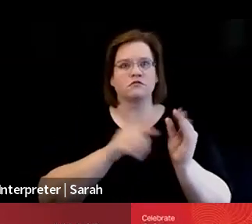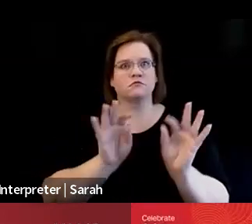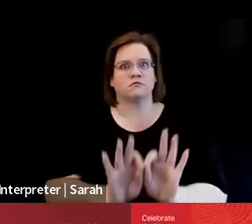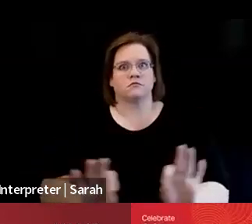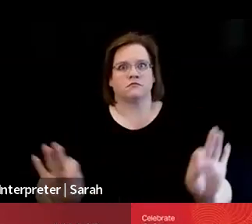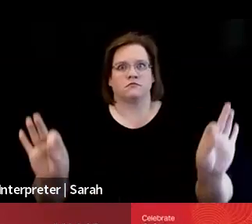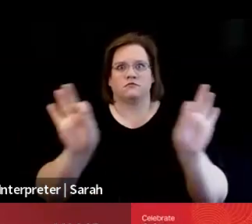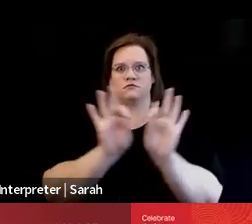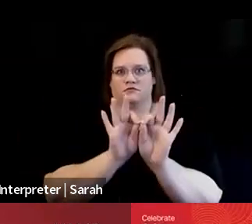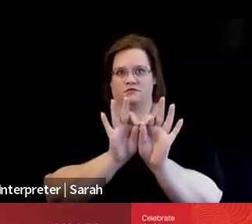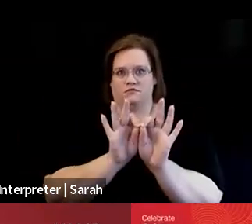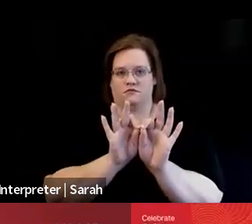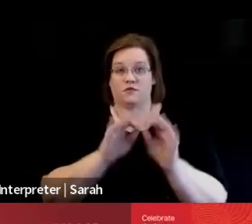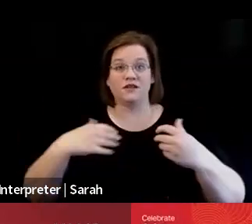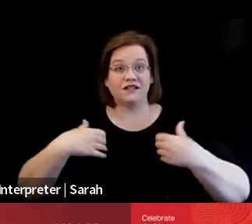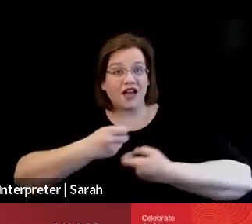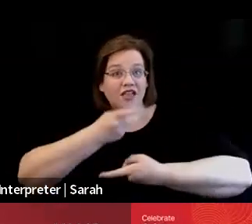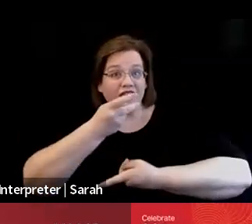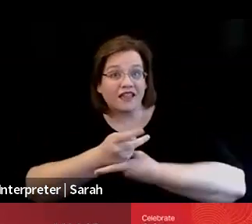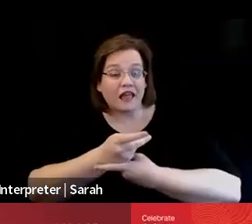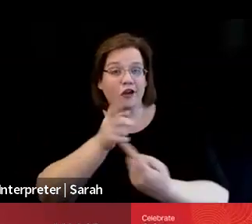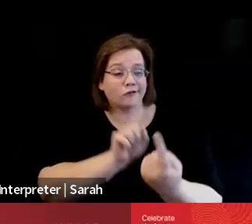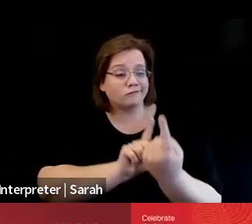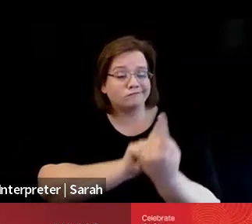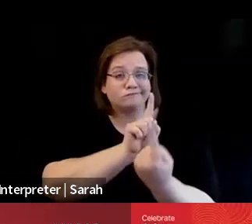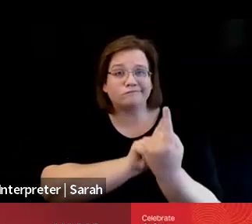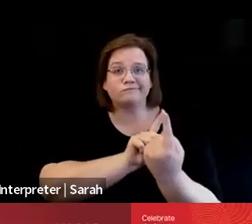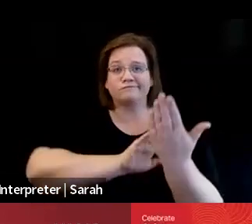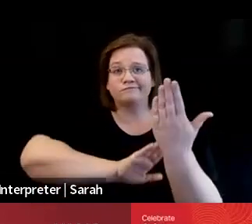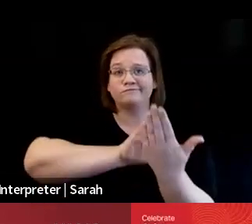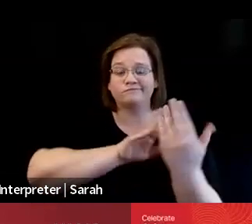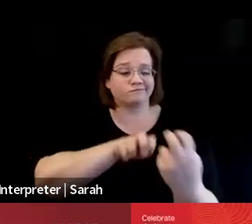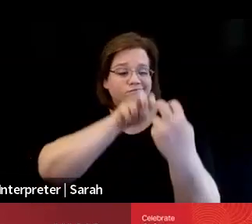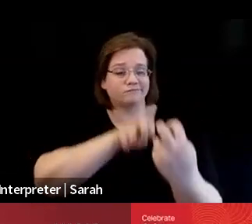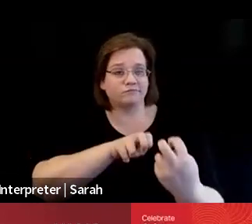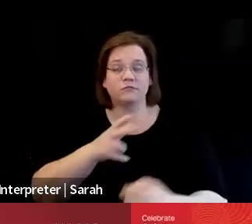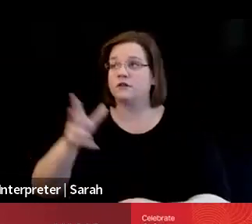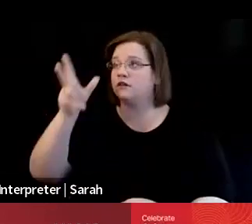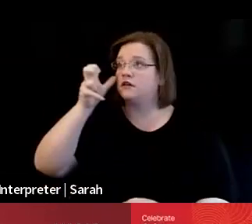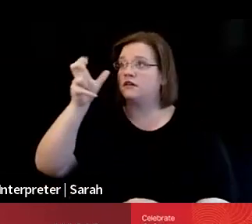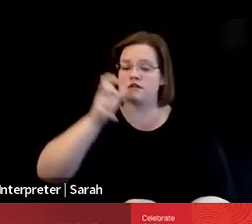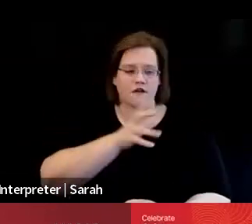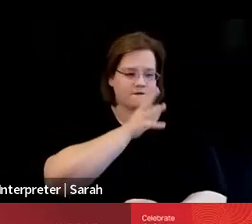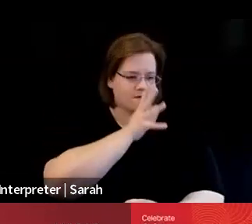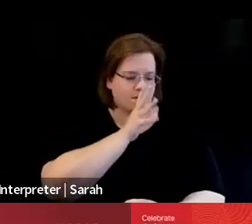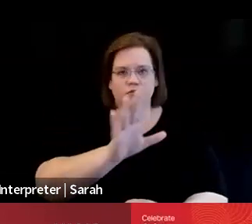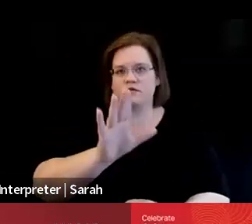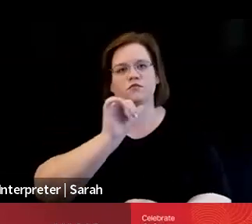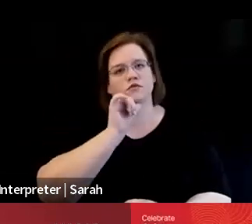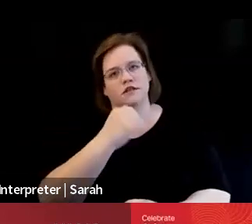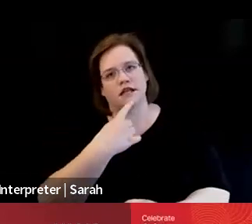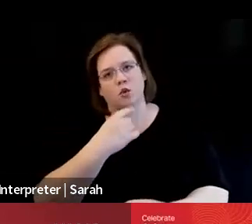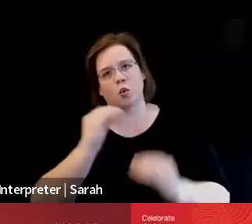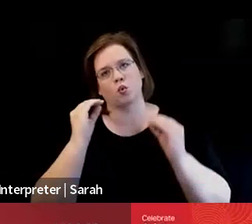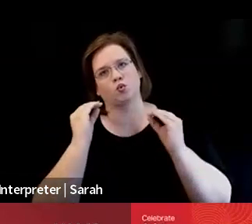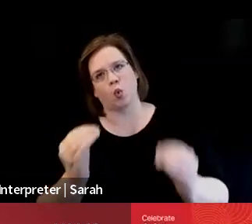important. In healthcare, when people are in your presence and they're listening to verbal instruction, and I'm not suggesting we shouldn't do verbal instruction,